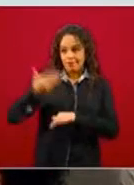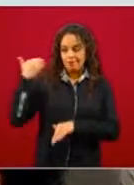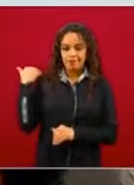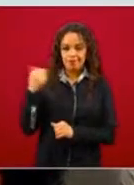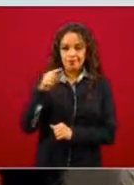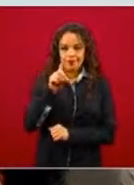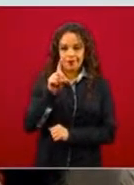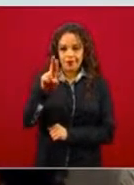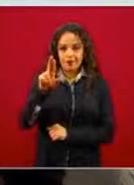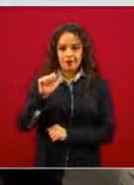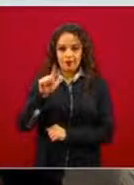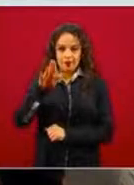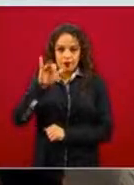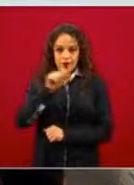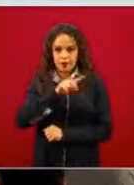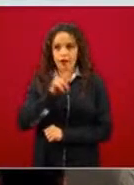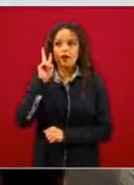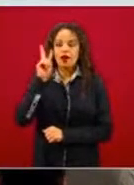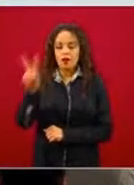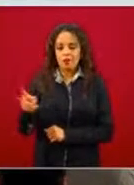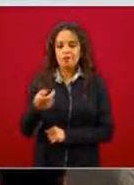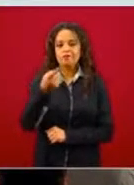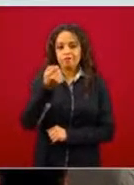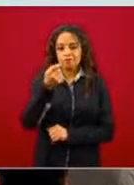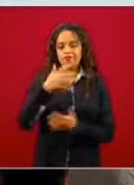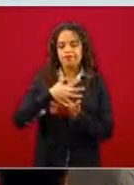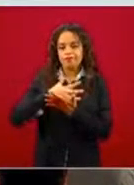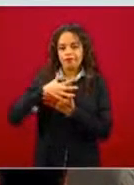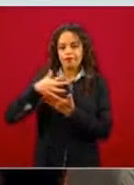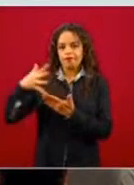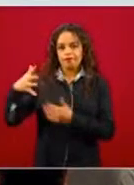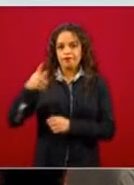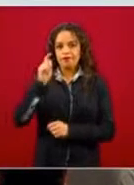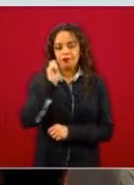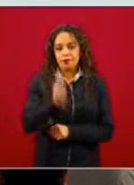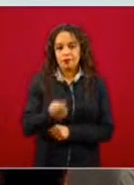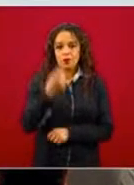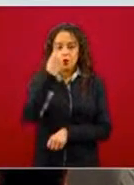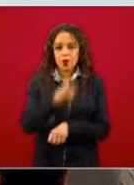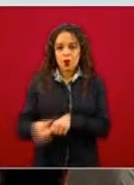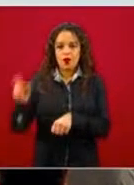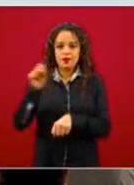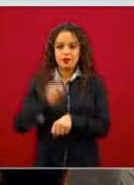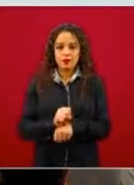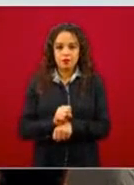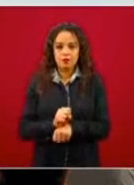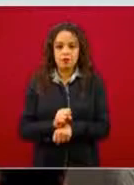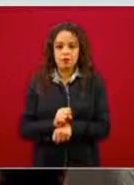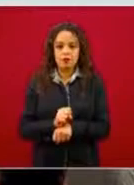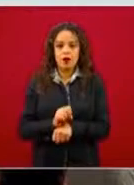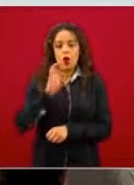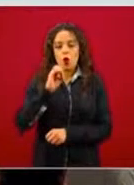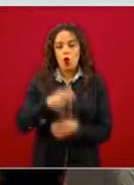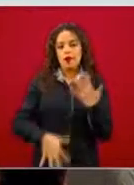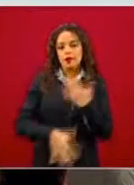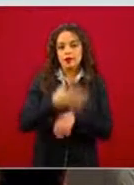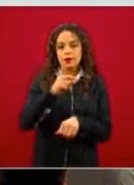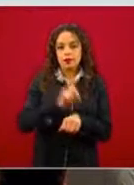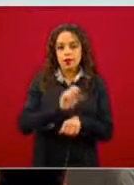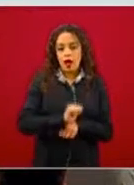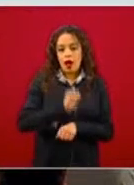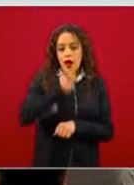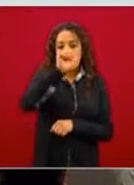And if you look at the presentation from Dr. Alomia, you can see an, an increase in the number of cases